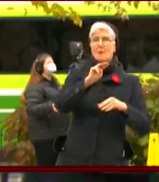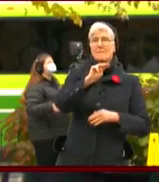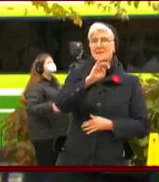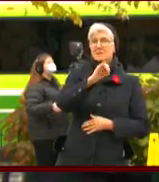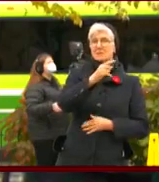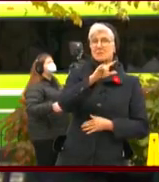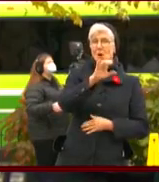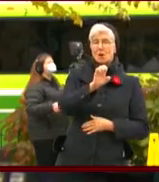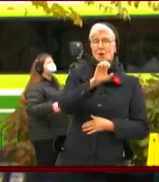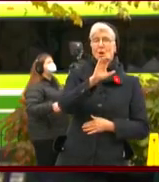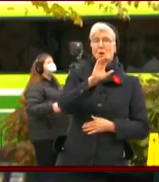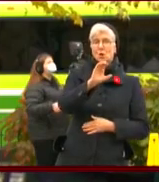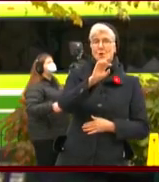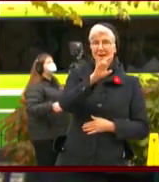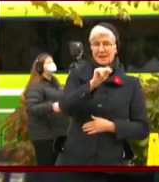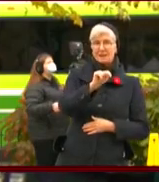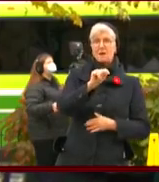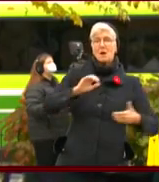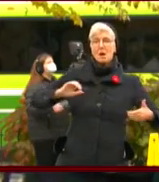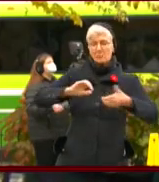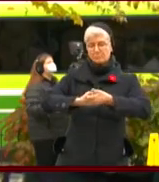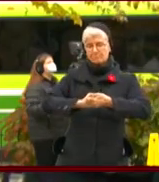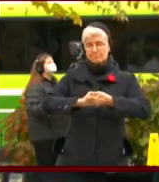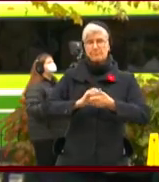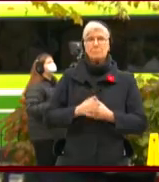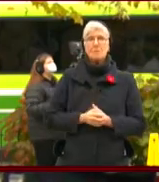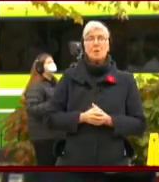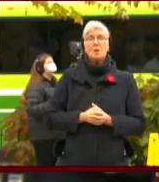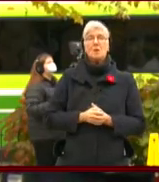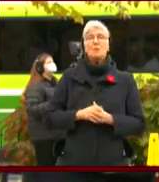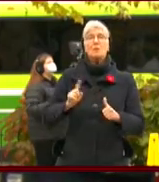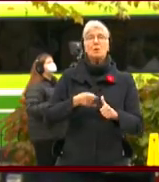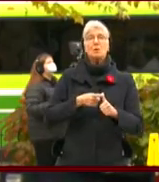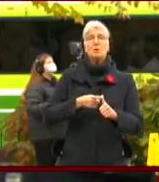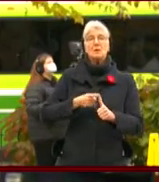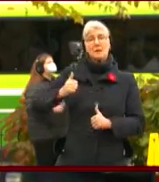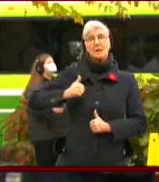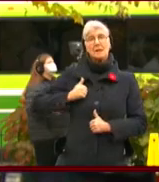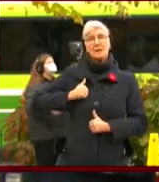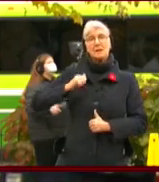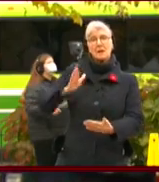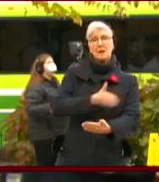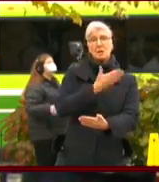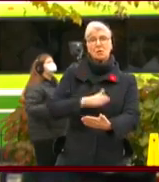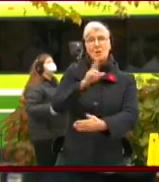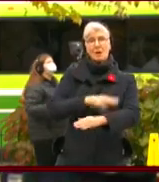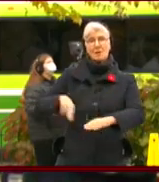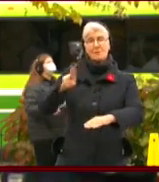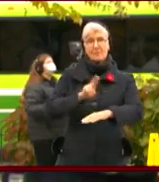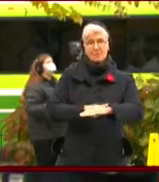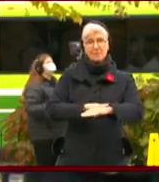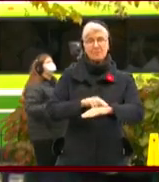begin our ceremony with the singing of our national anthem, led by the Dundas Concert Band.